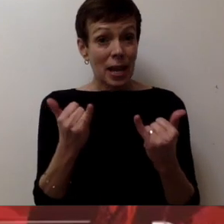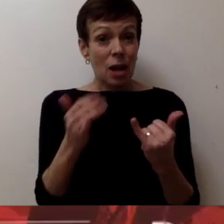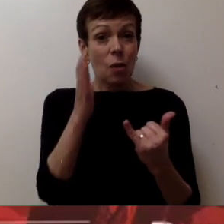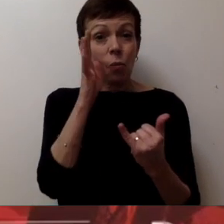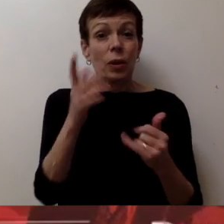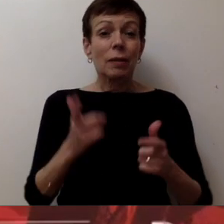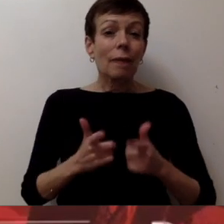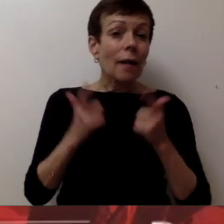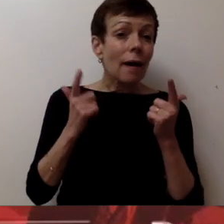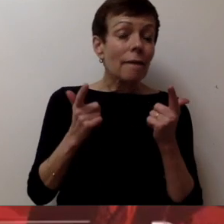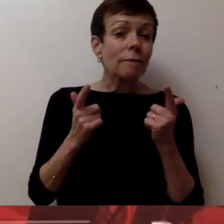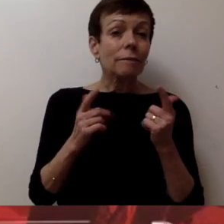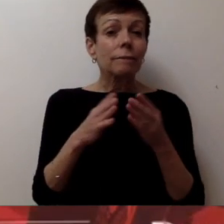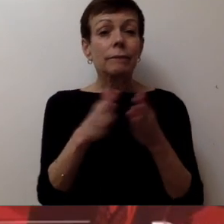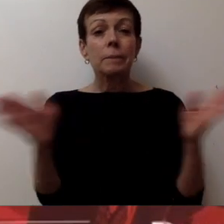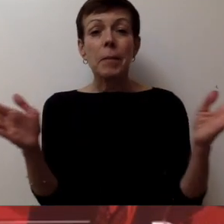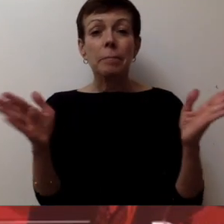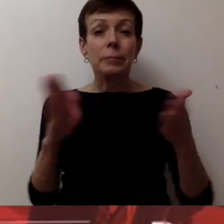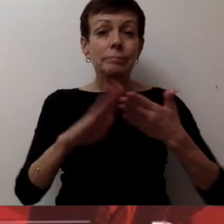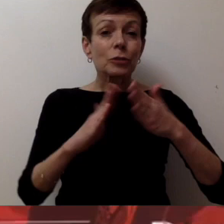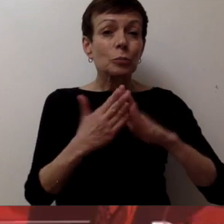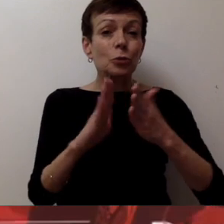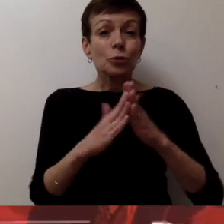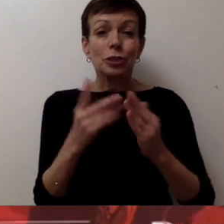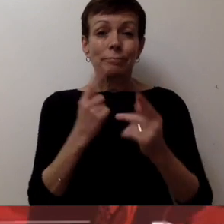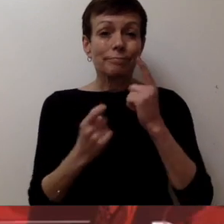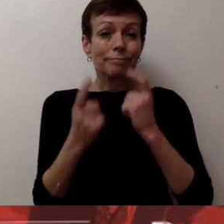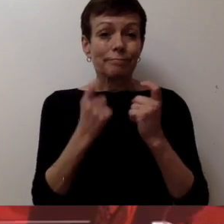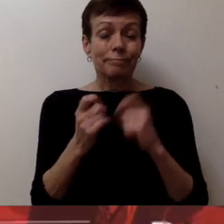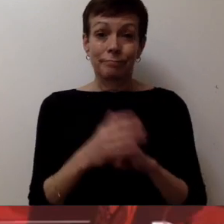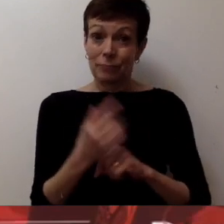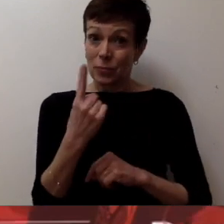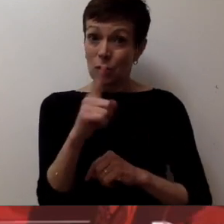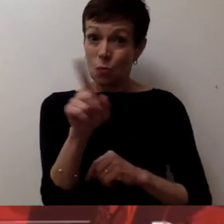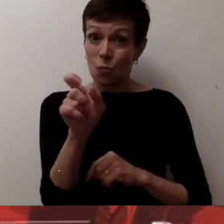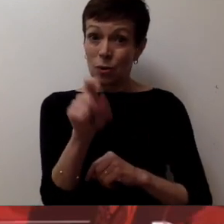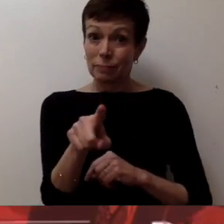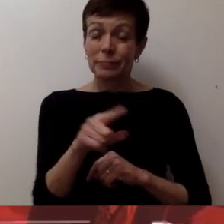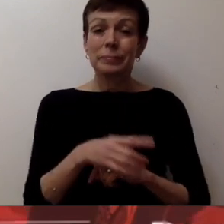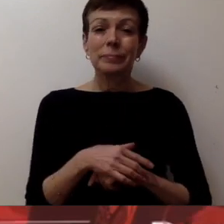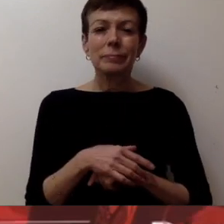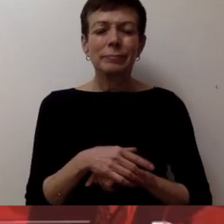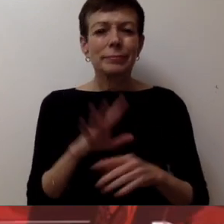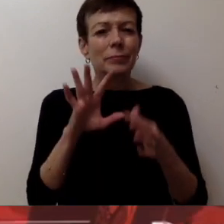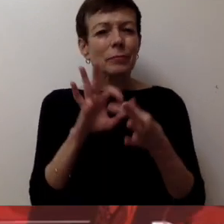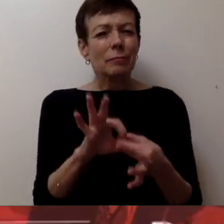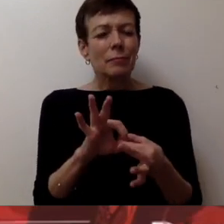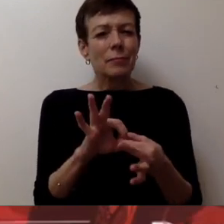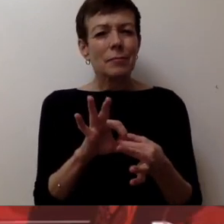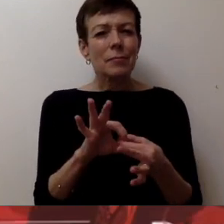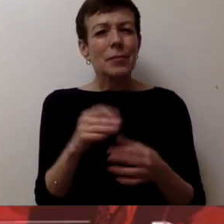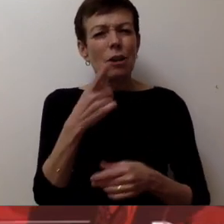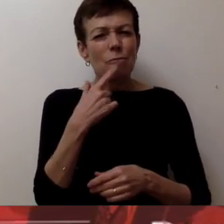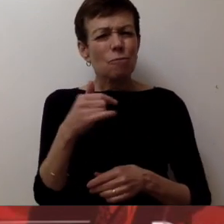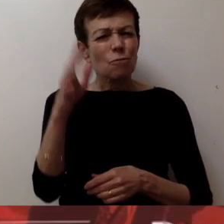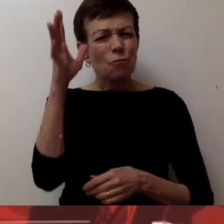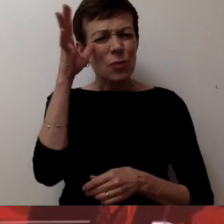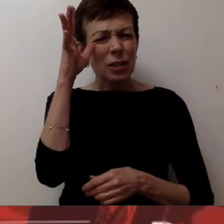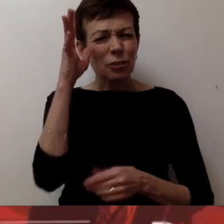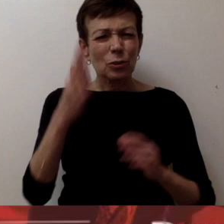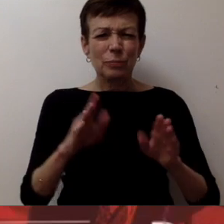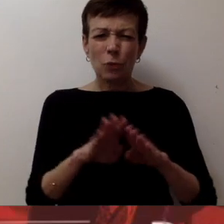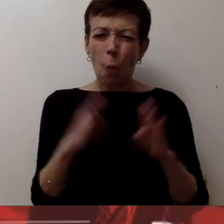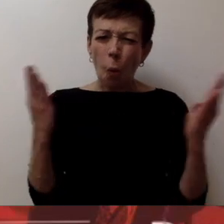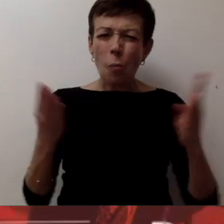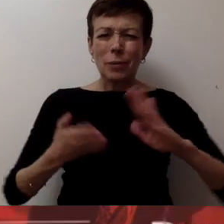time, we're going to take a few questions from our live public Facebook feed. So one of the questions that has been posed to us this evening is around when Red Deer will be back up and